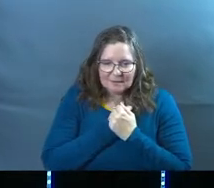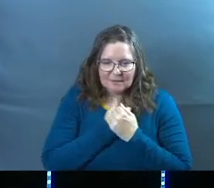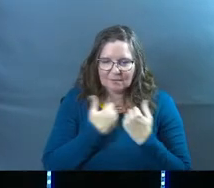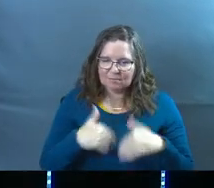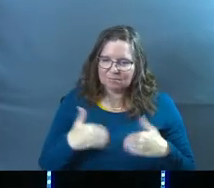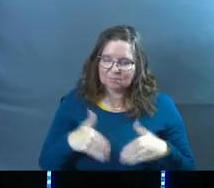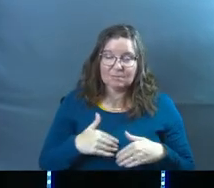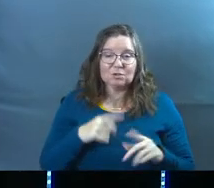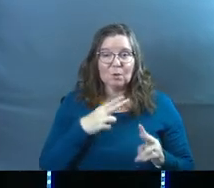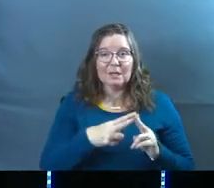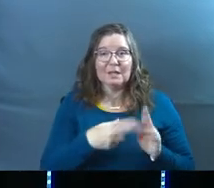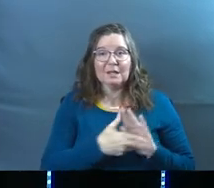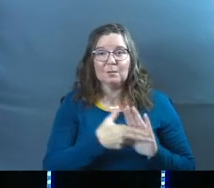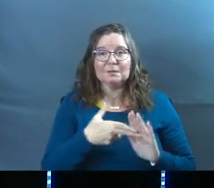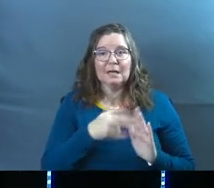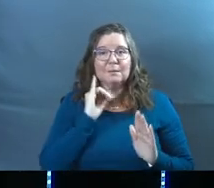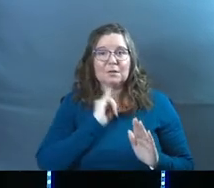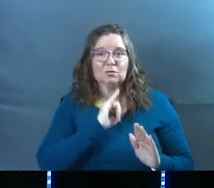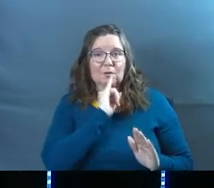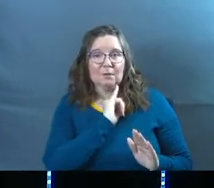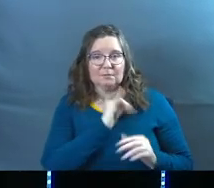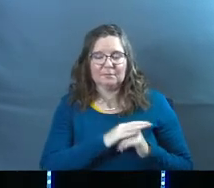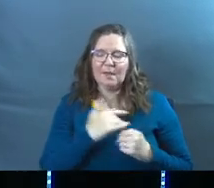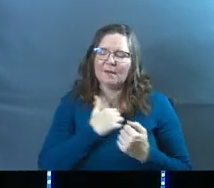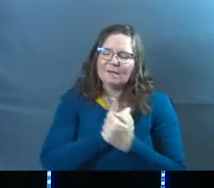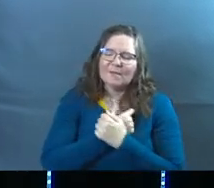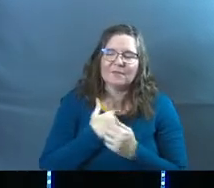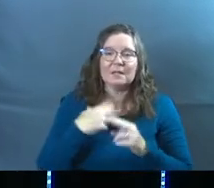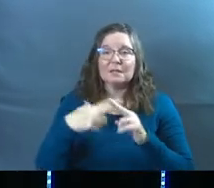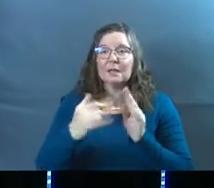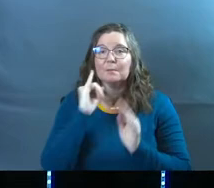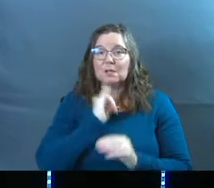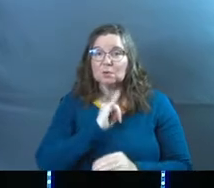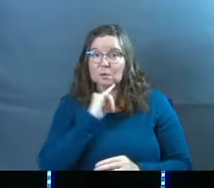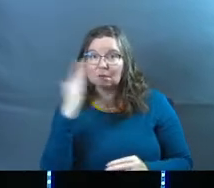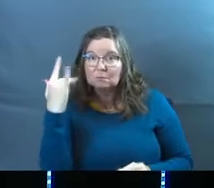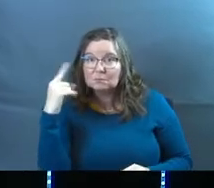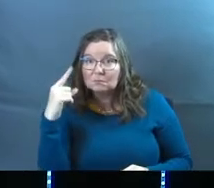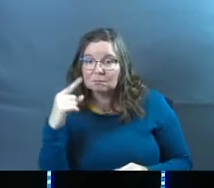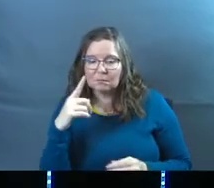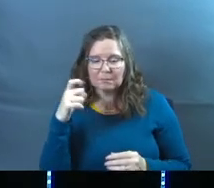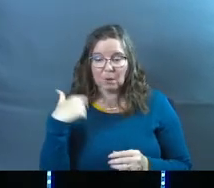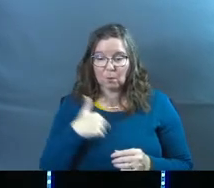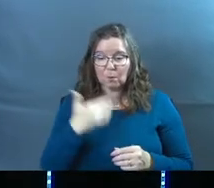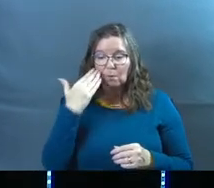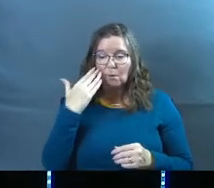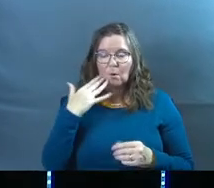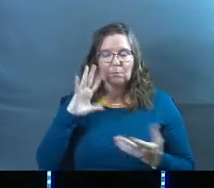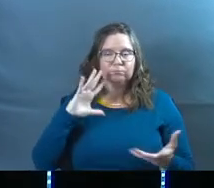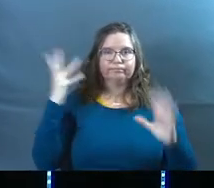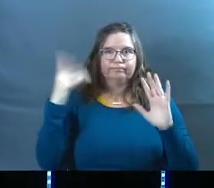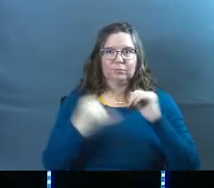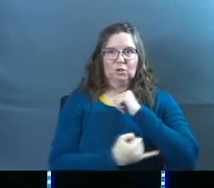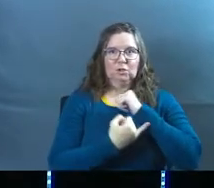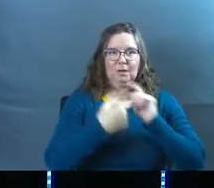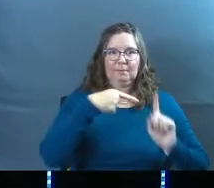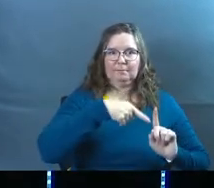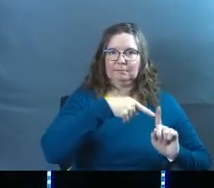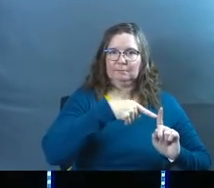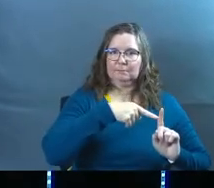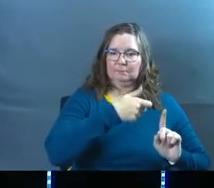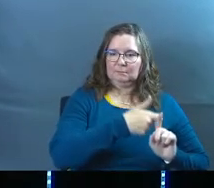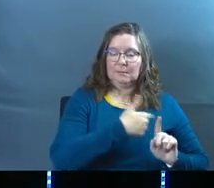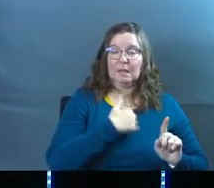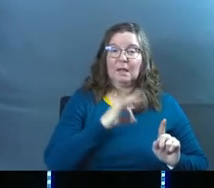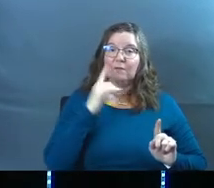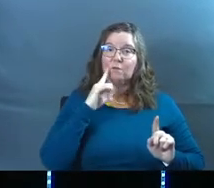So he was named Israel. And I love that he's named Israel because we know how screwed up Jacob was.